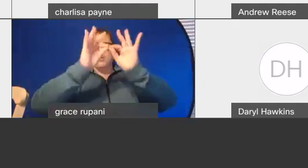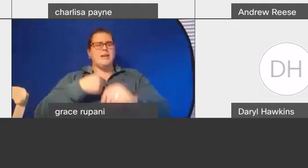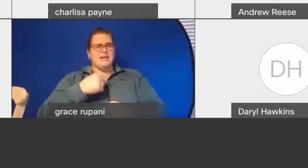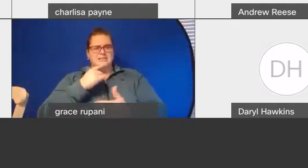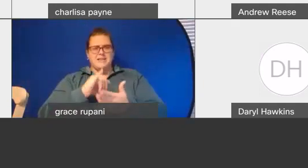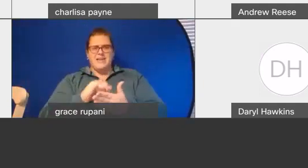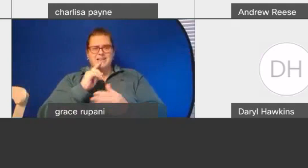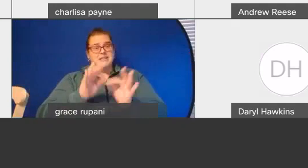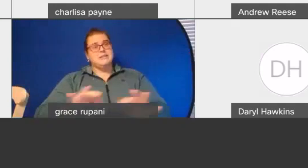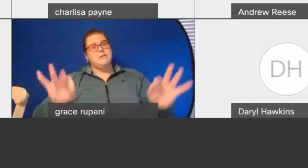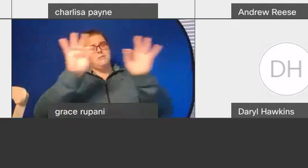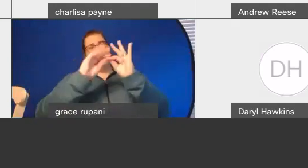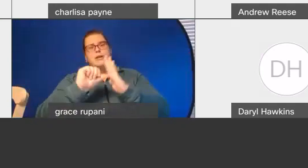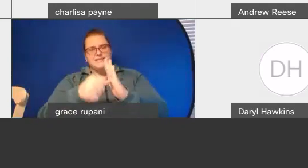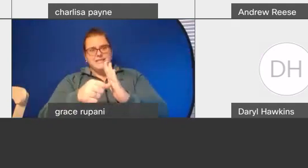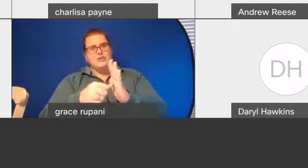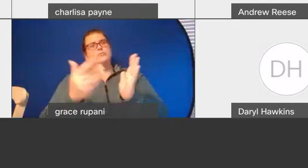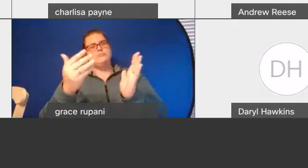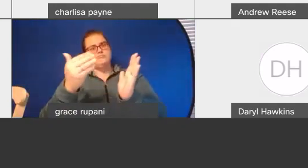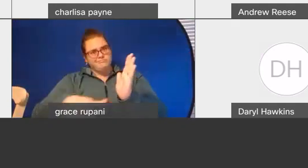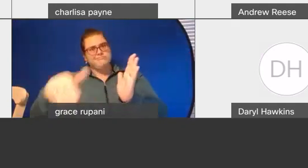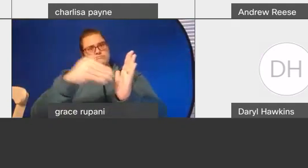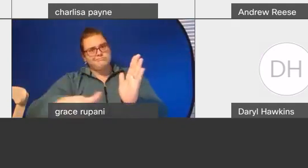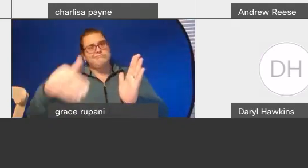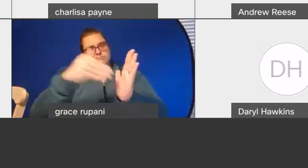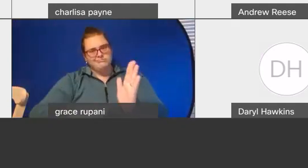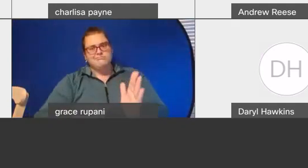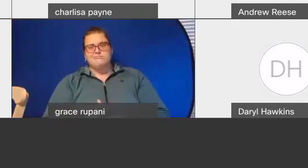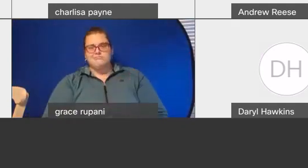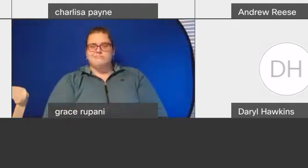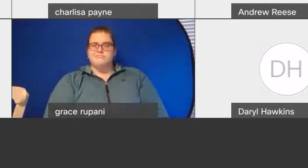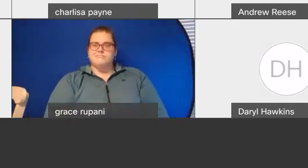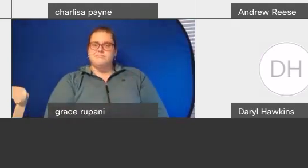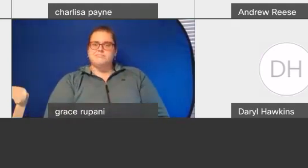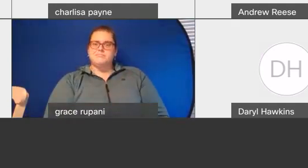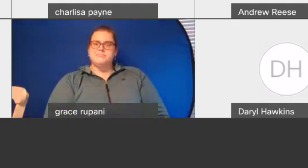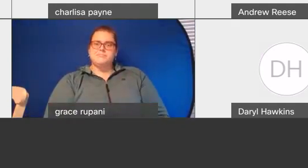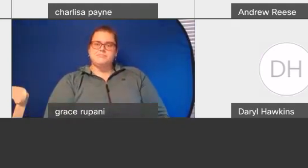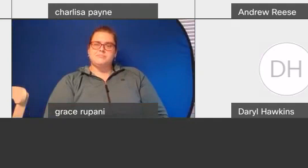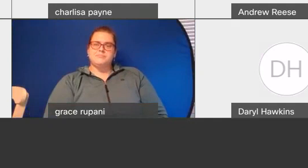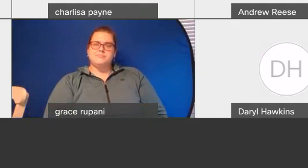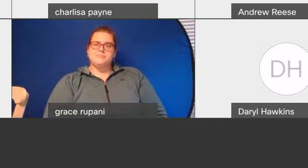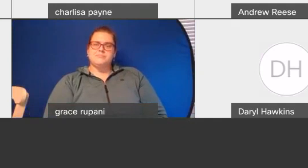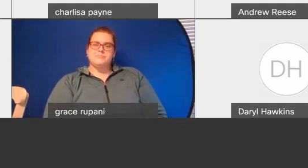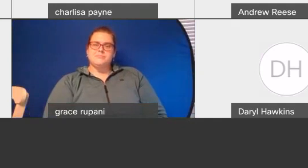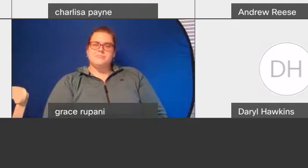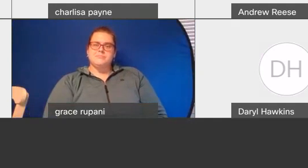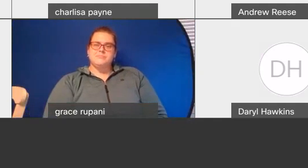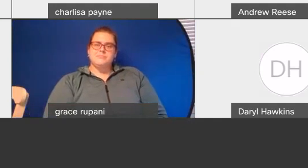repeating. You know, our most recent, or one of our more